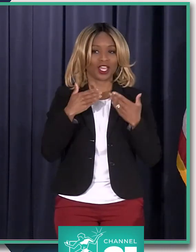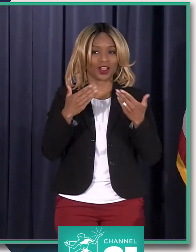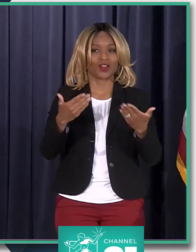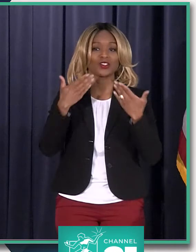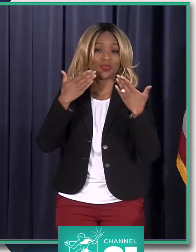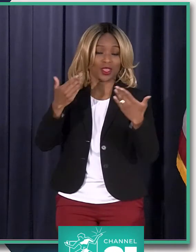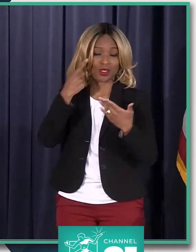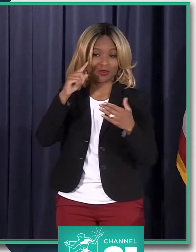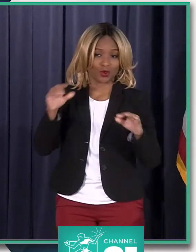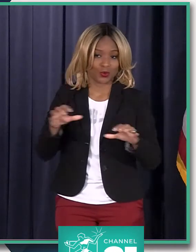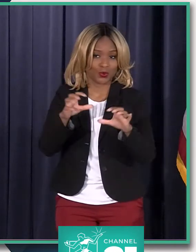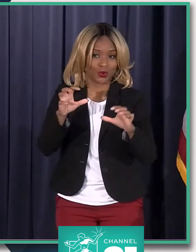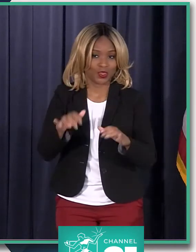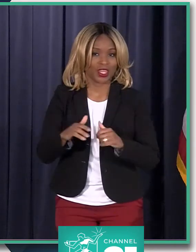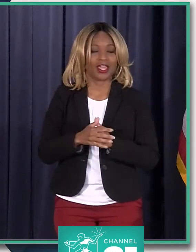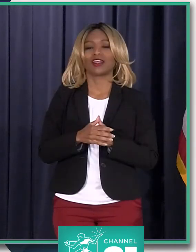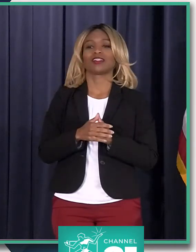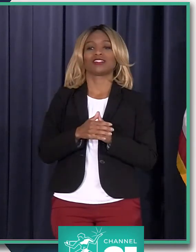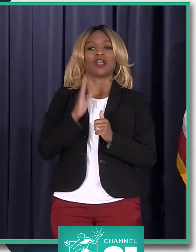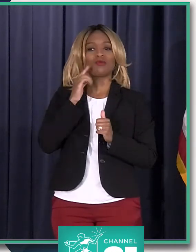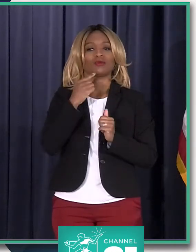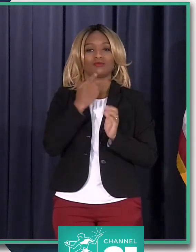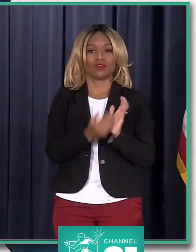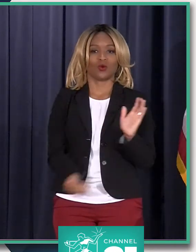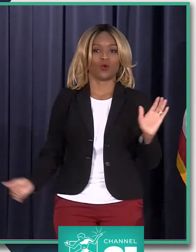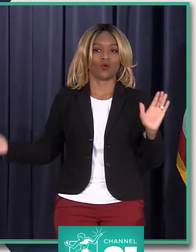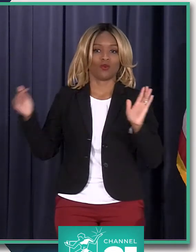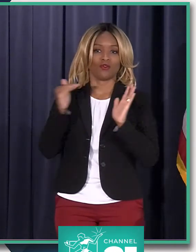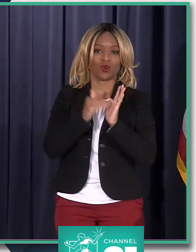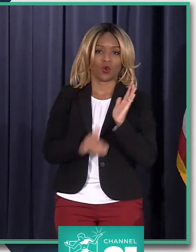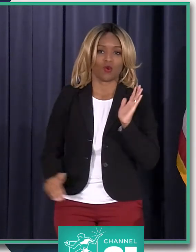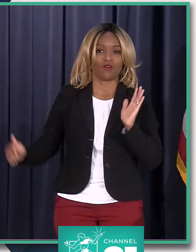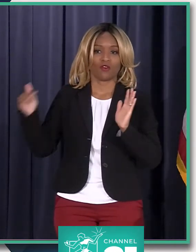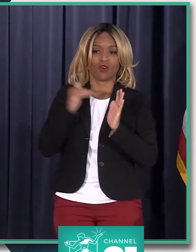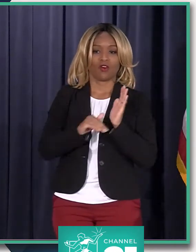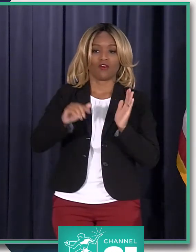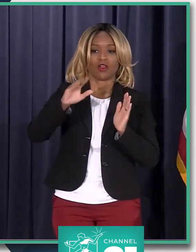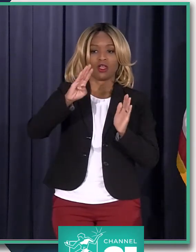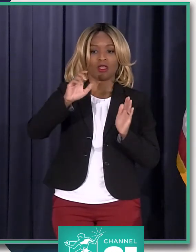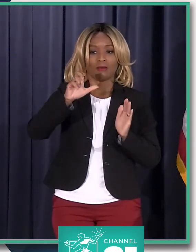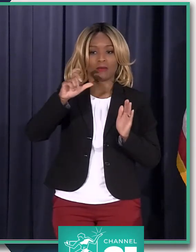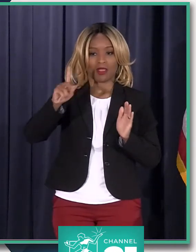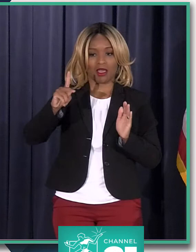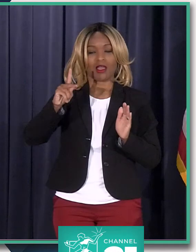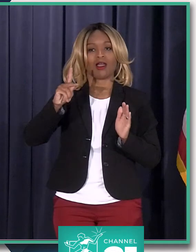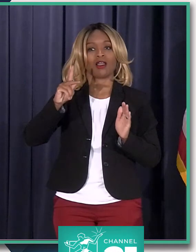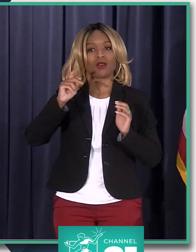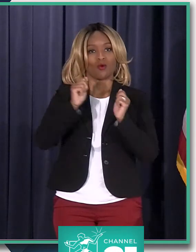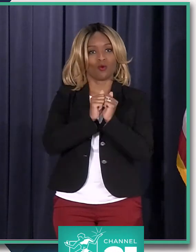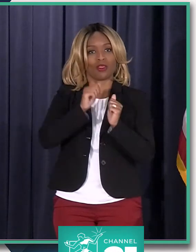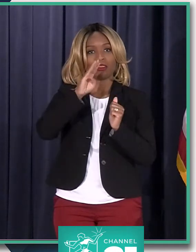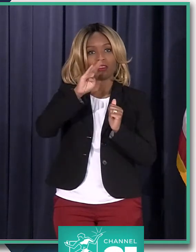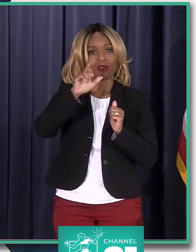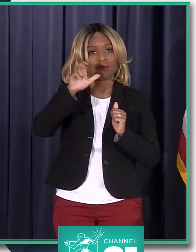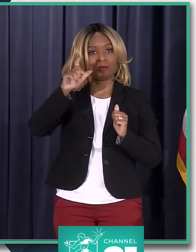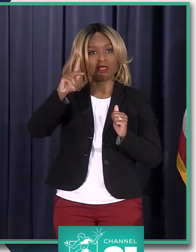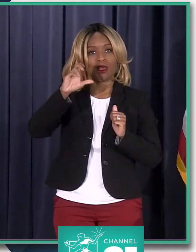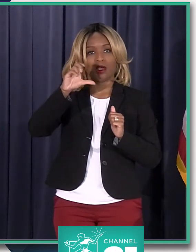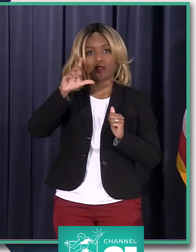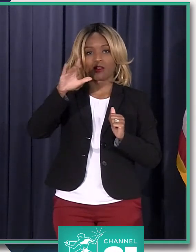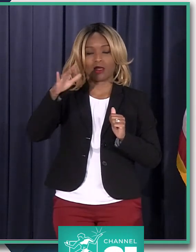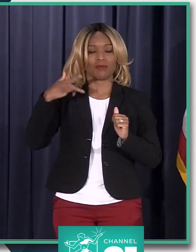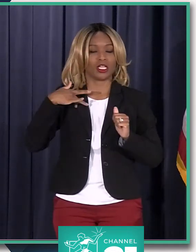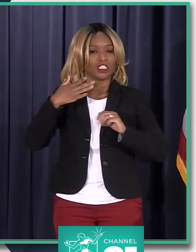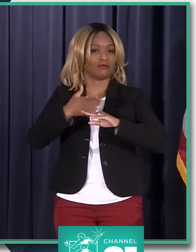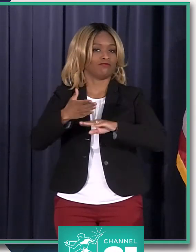thank you for doing that. I'll keep saying it over and over. The blocks that have formed block clubs come back faster. I see it every day in